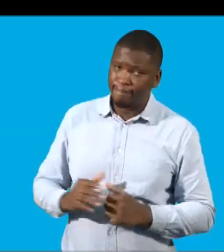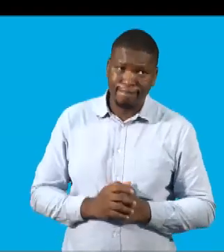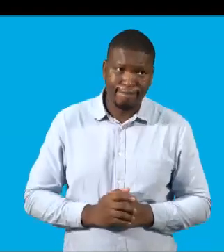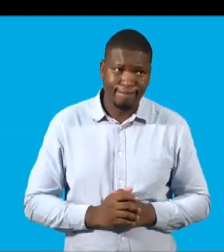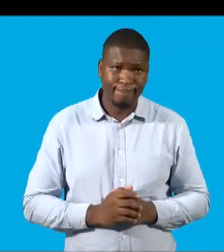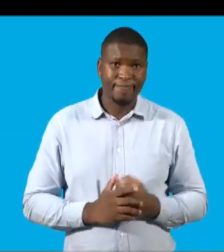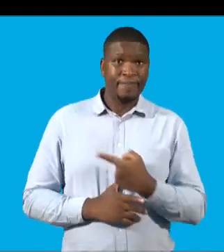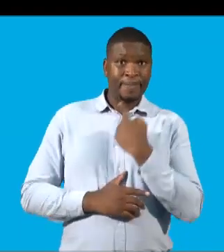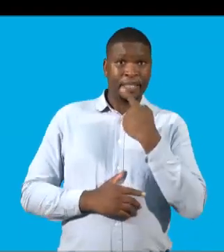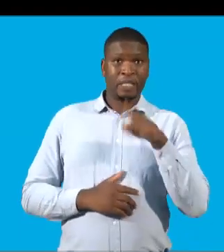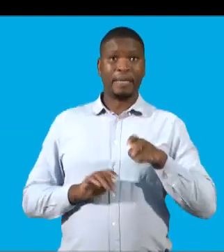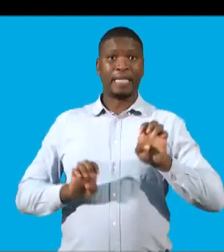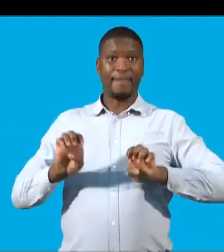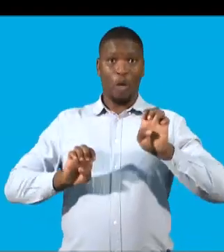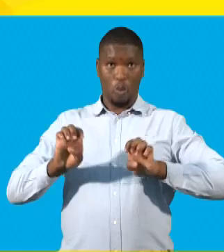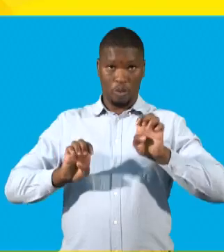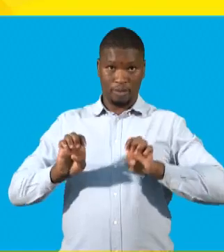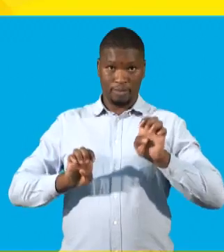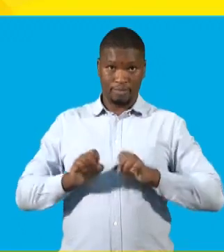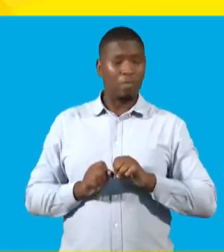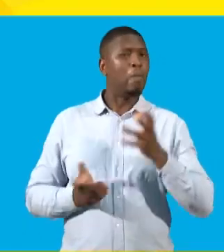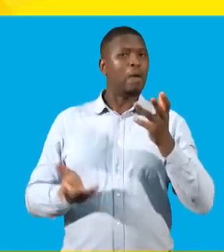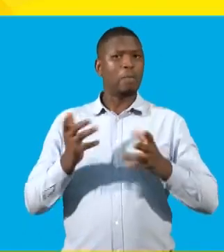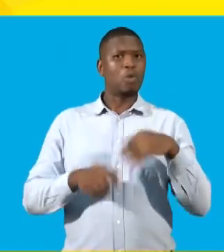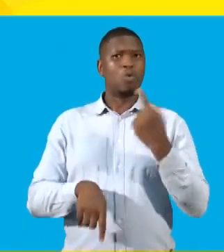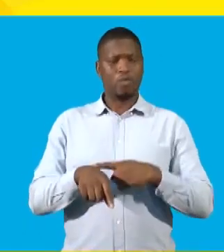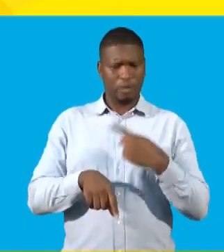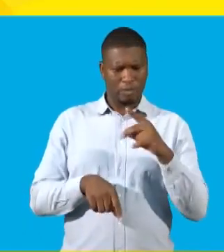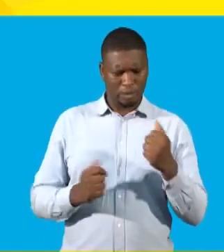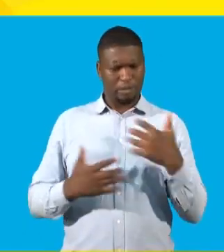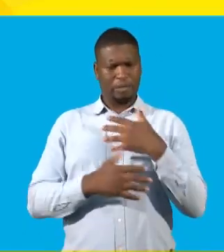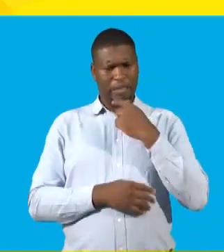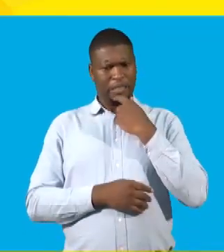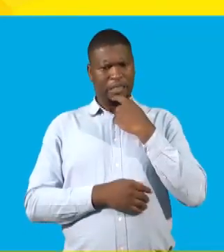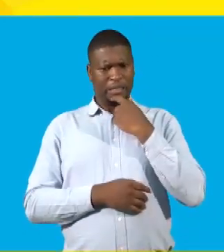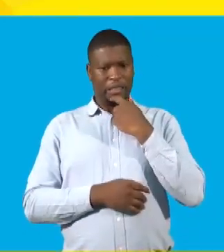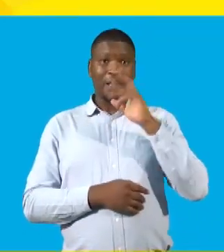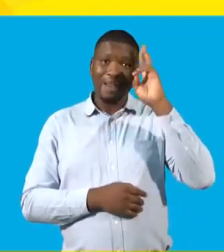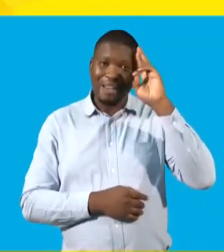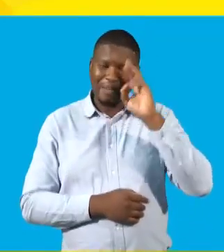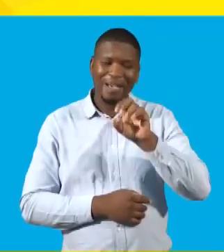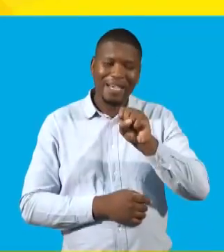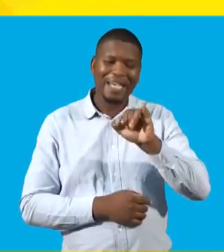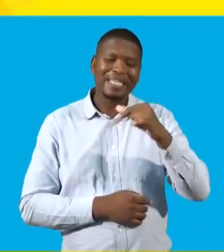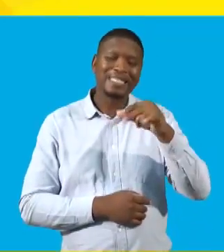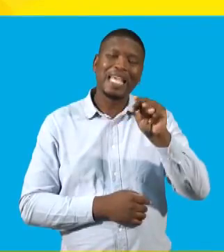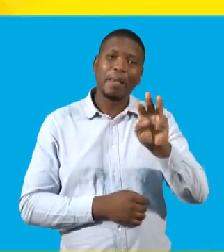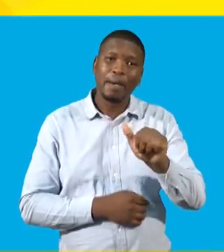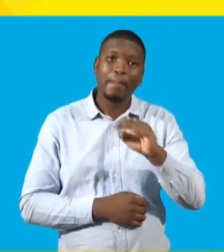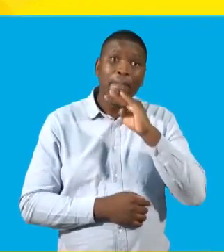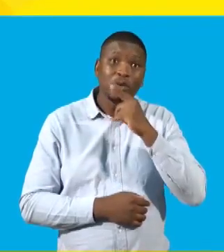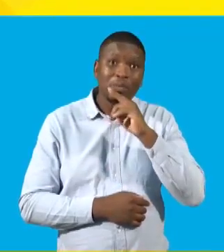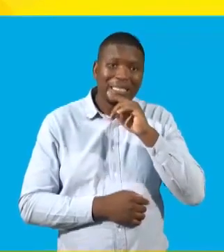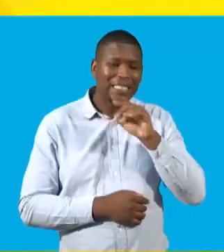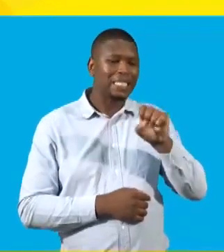they evaluate. So if this kind of question confuses you and you're not sure what to do, remember what sigma means. Sigma